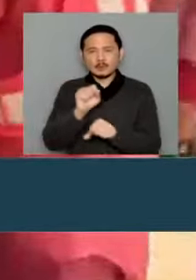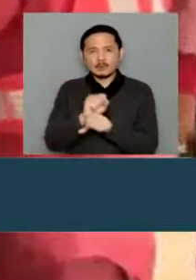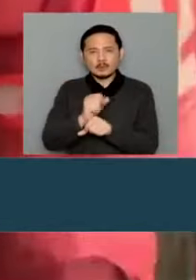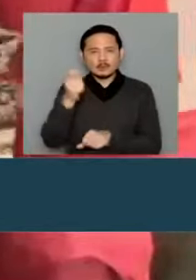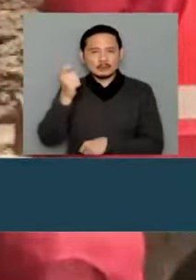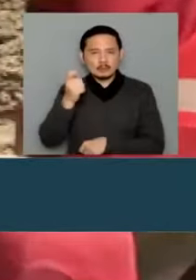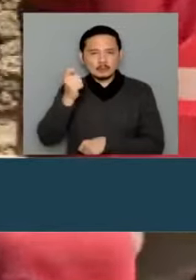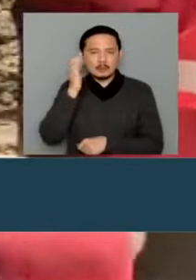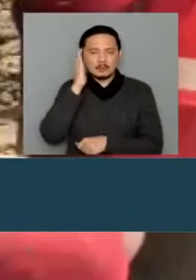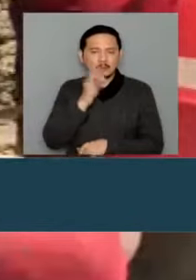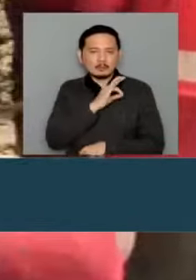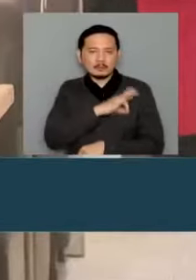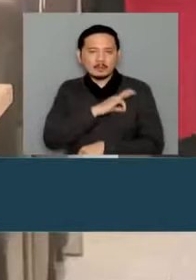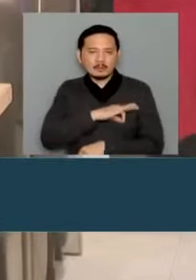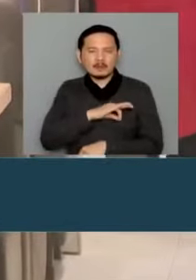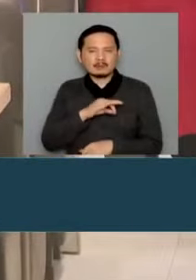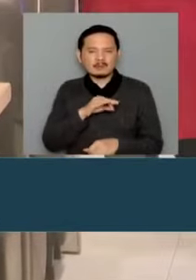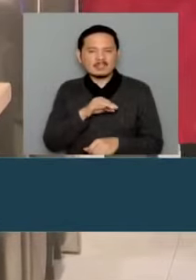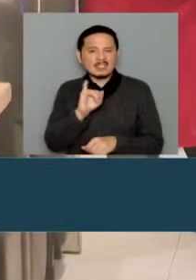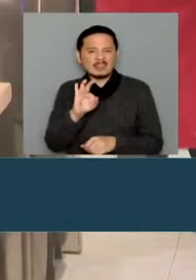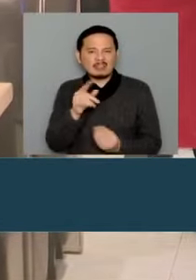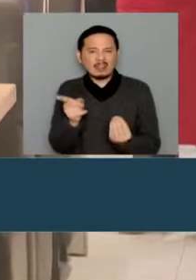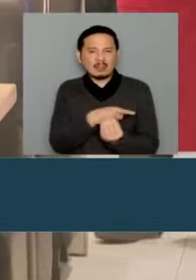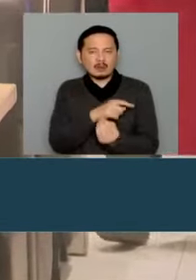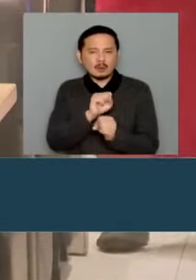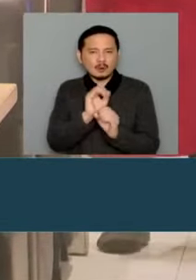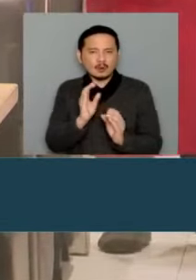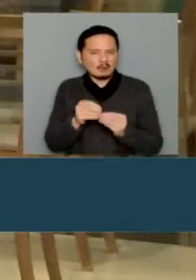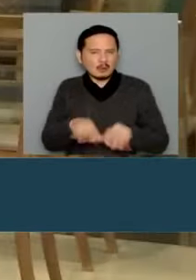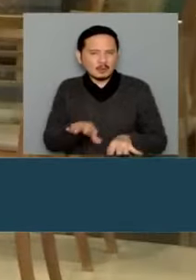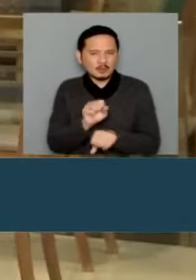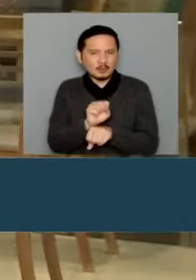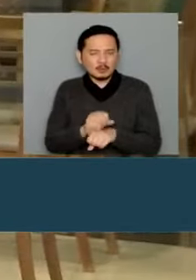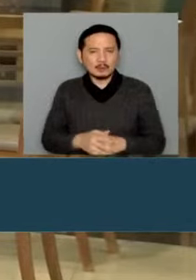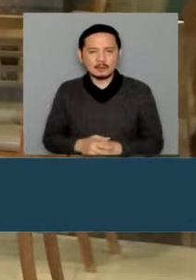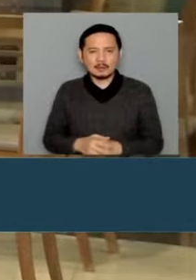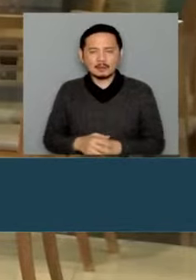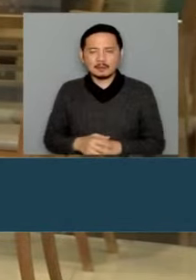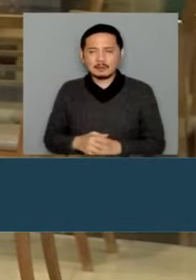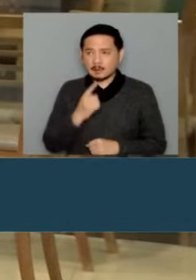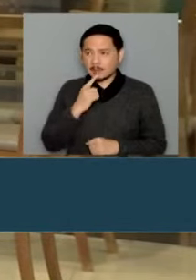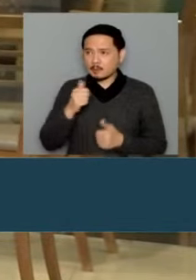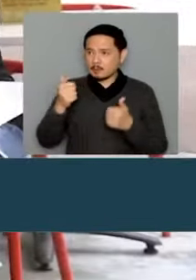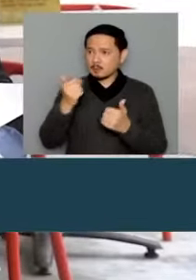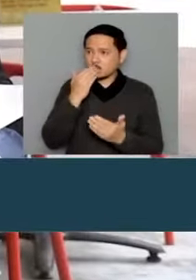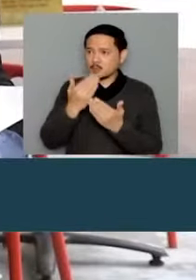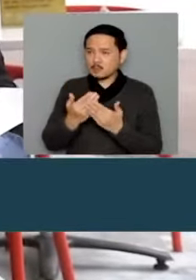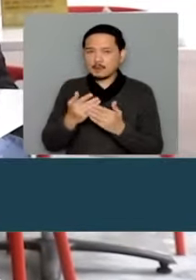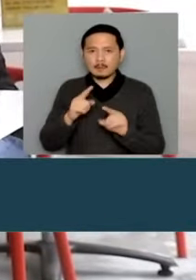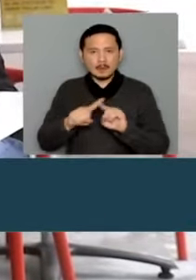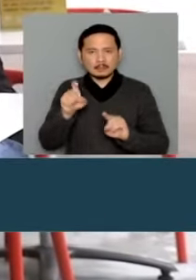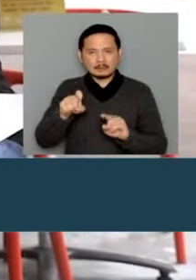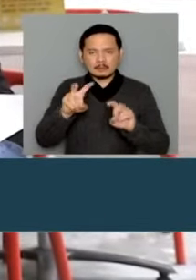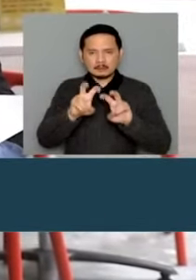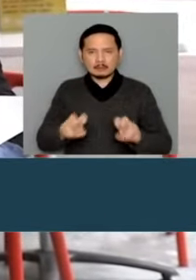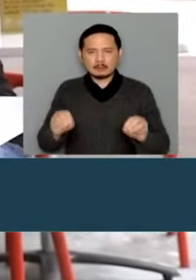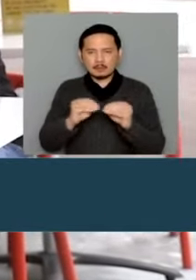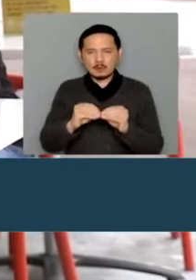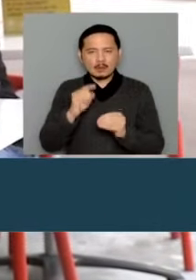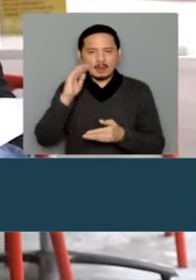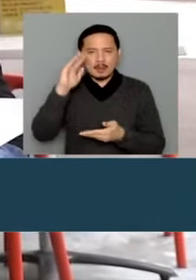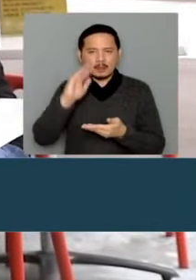benefit displaced employees. The Trade Union Congress of the Philippines welcomes the proposal but says it should be studied further to make it less painful